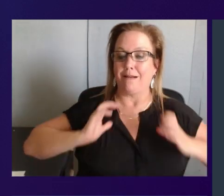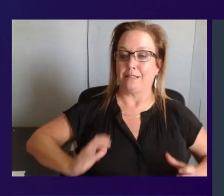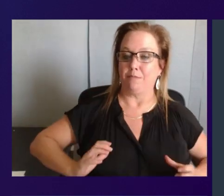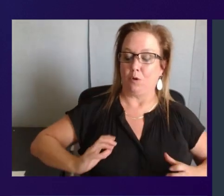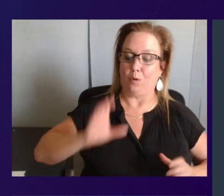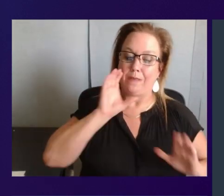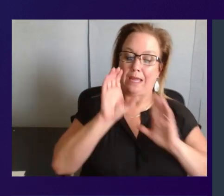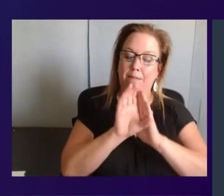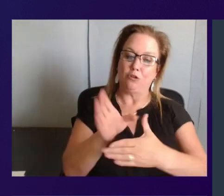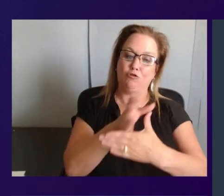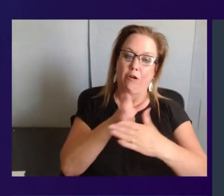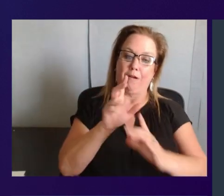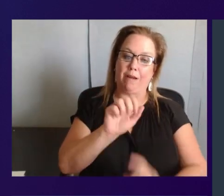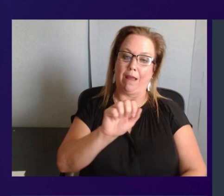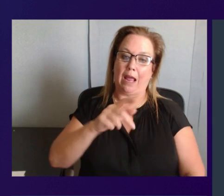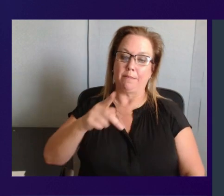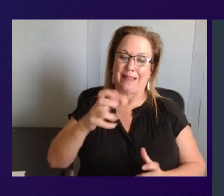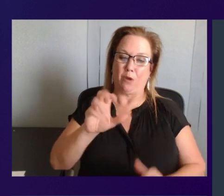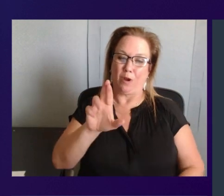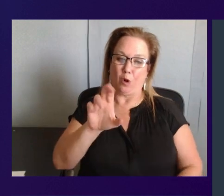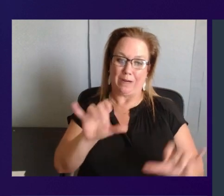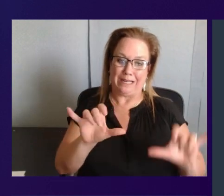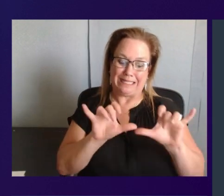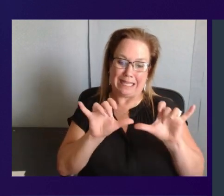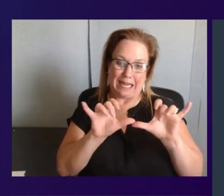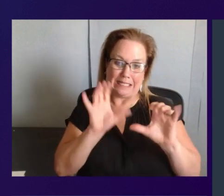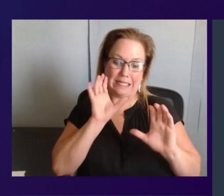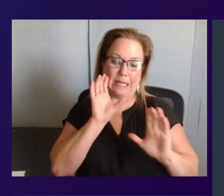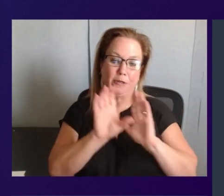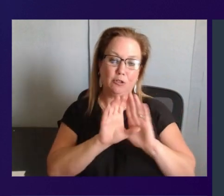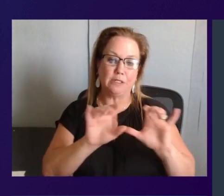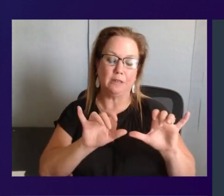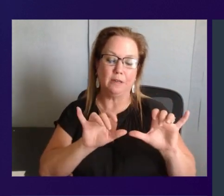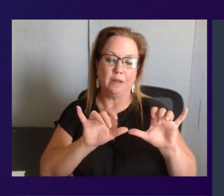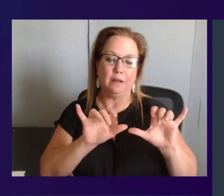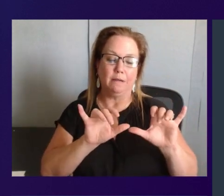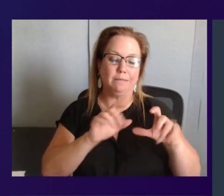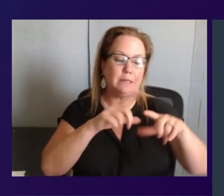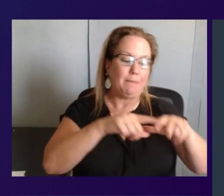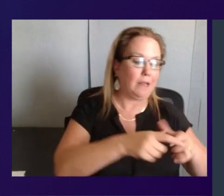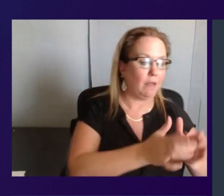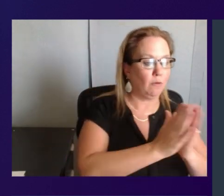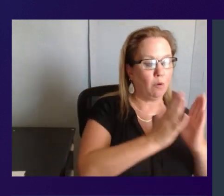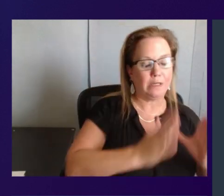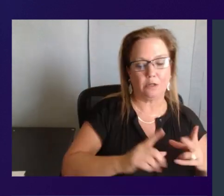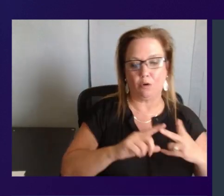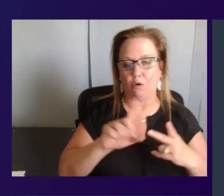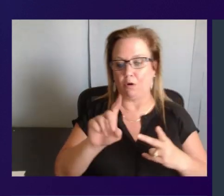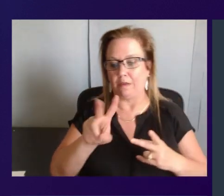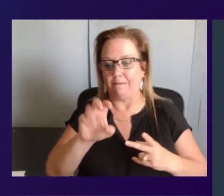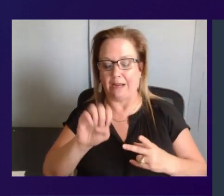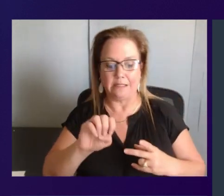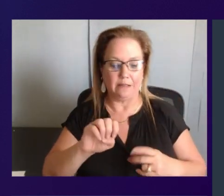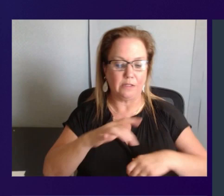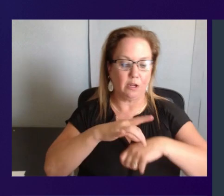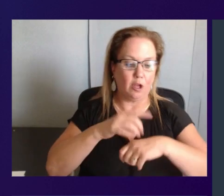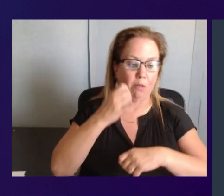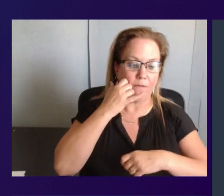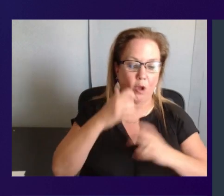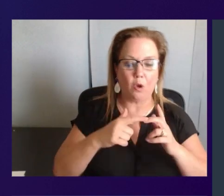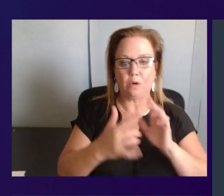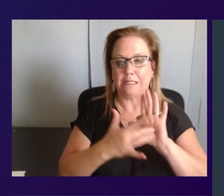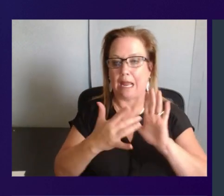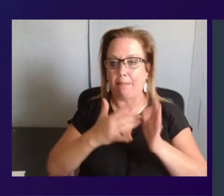sharing applications may want to resize images depending on the requester or the device they're using, like a mobile phone, a tablet, or a